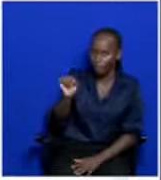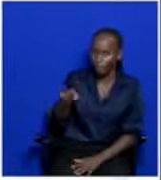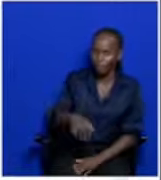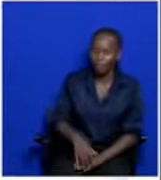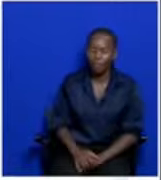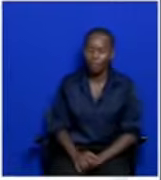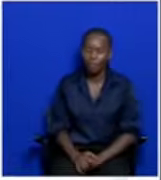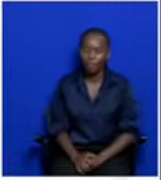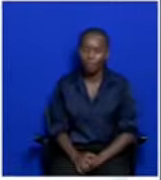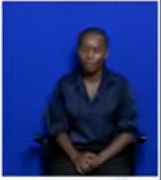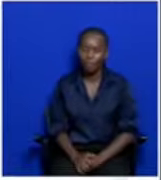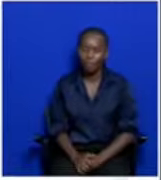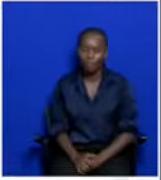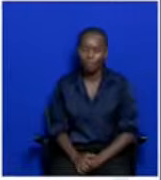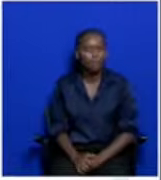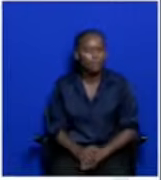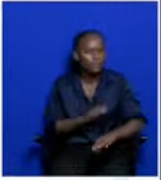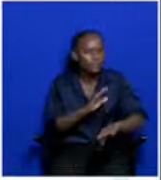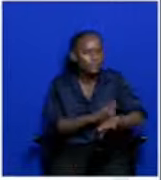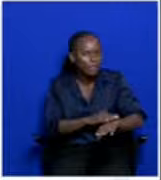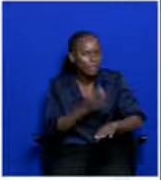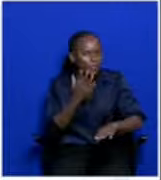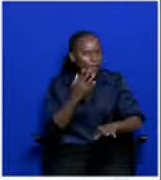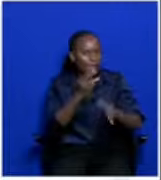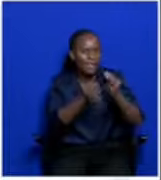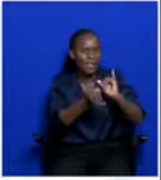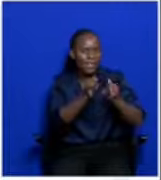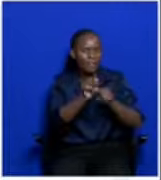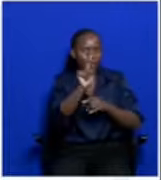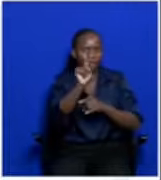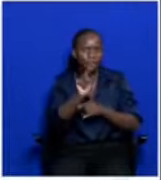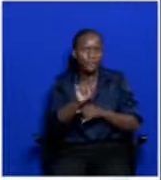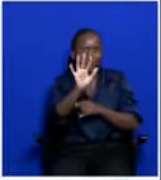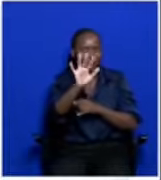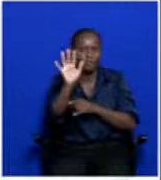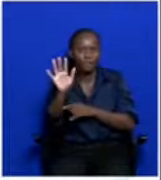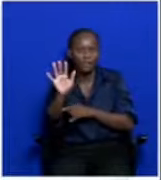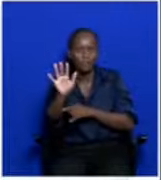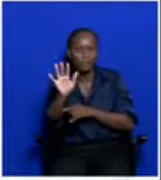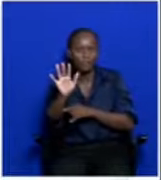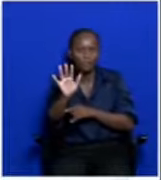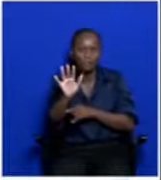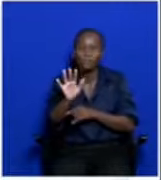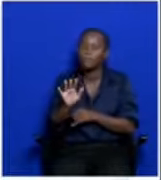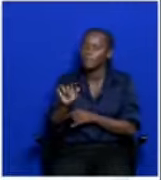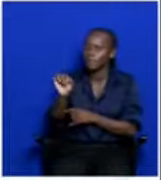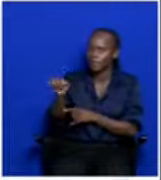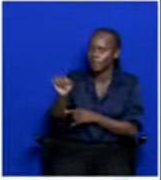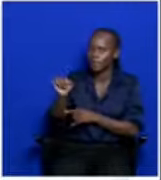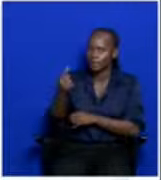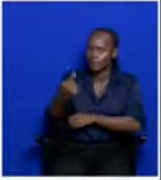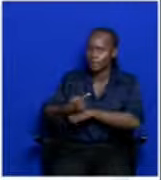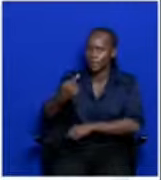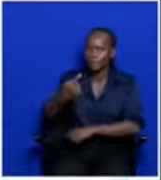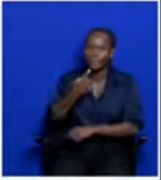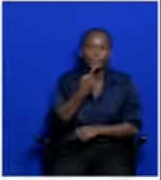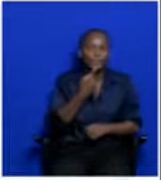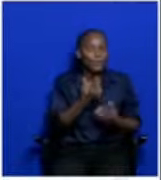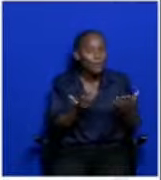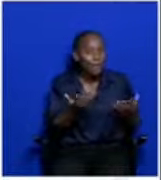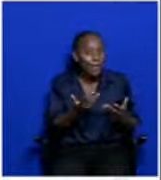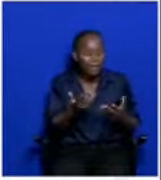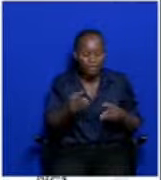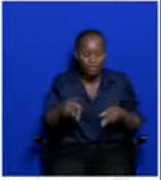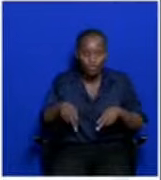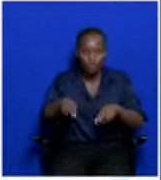approximately 11:55, that is during the day, just before midday, Yes. in Springfield Road in Boxburg. Yes. We'll move